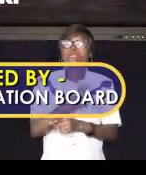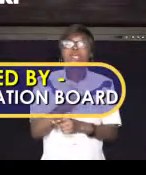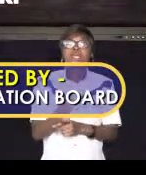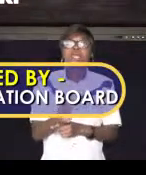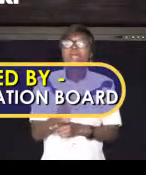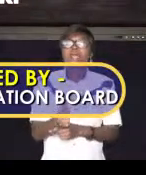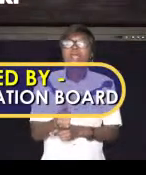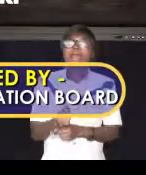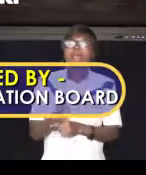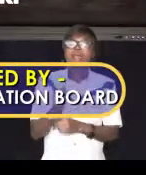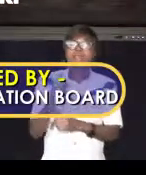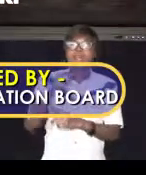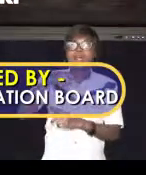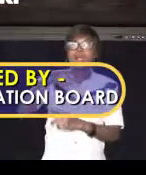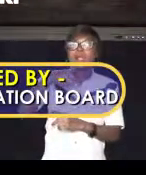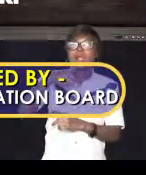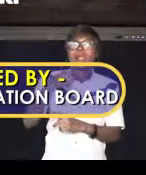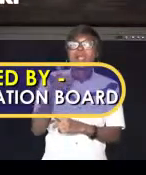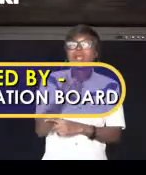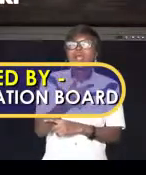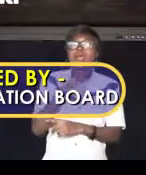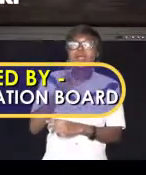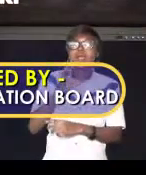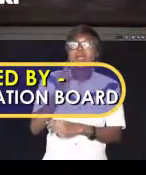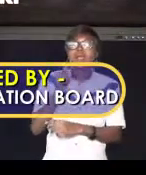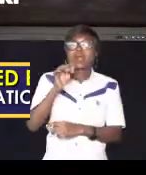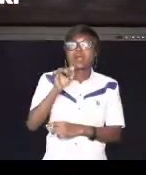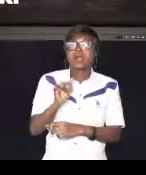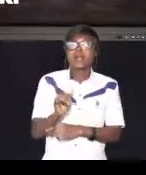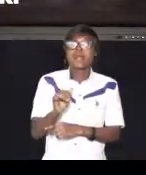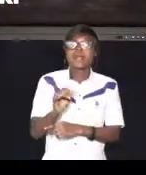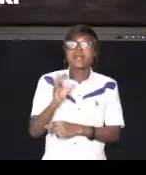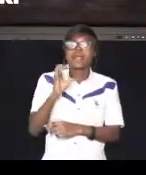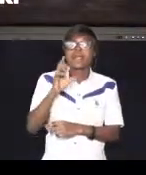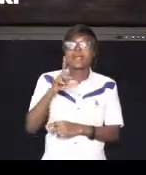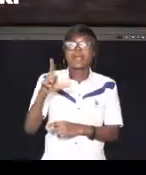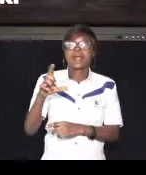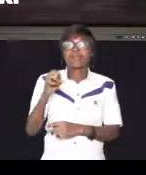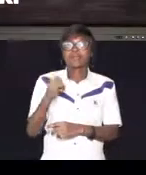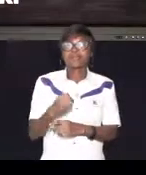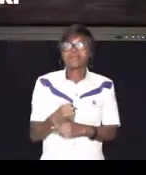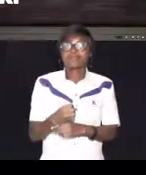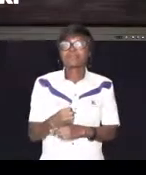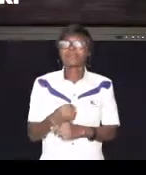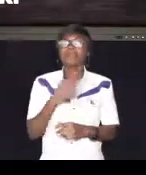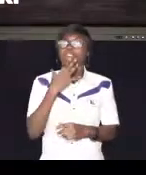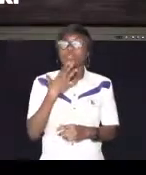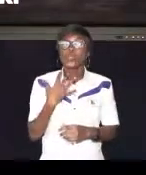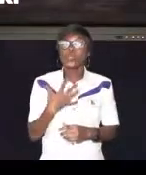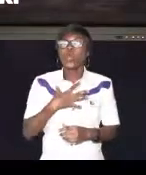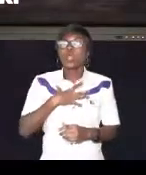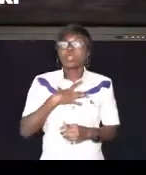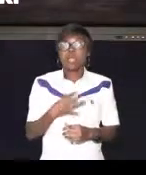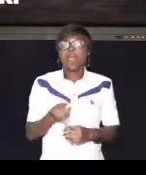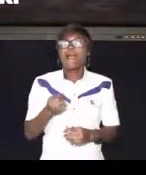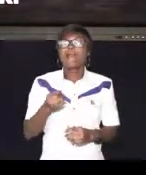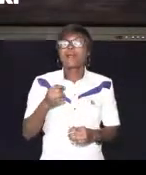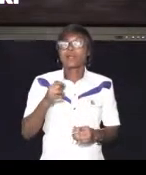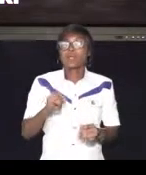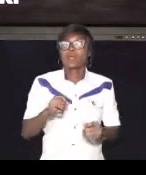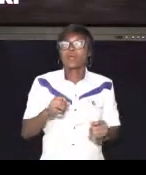take that again. Complementary colors are pairs of colors which, when combined or